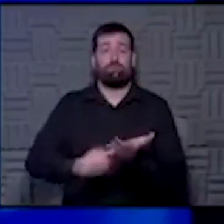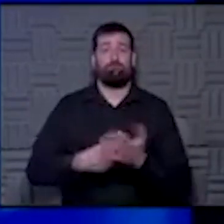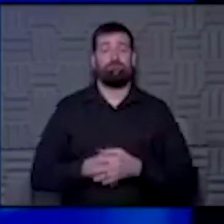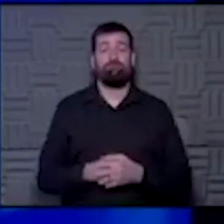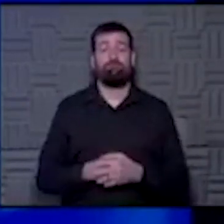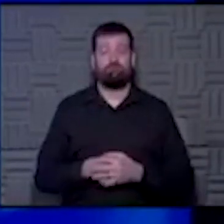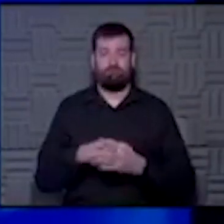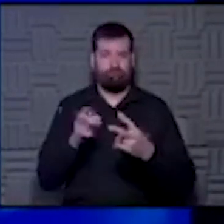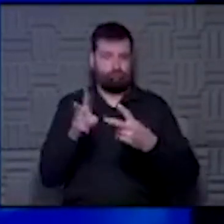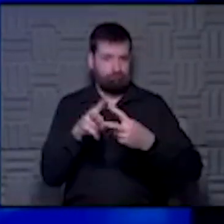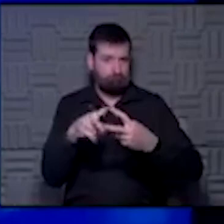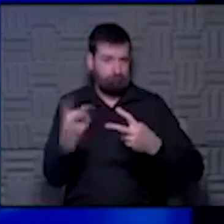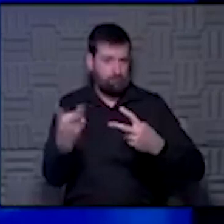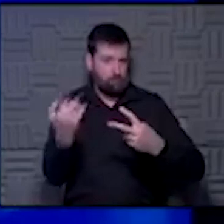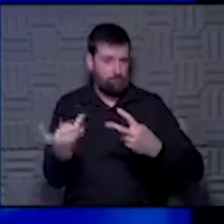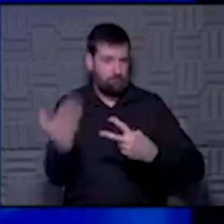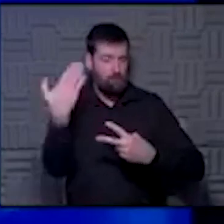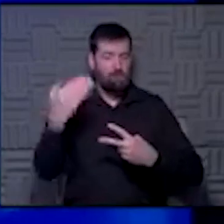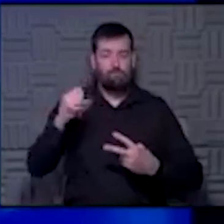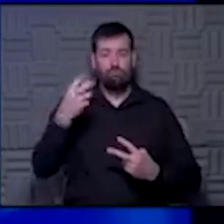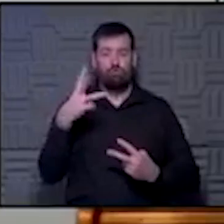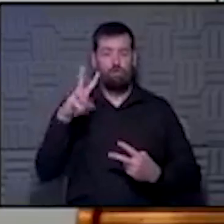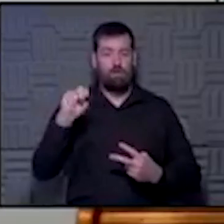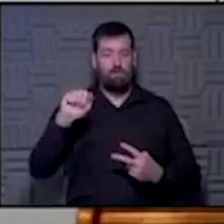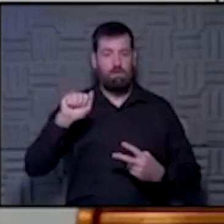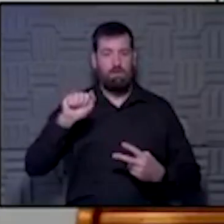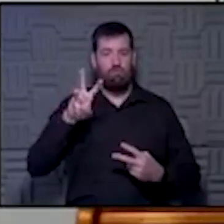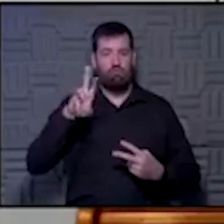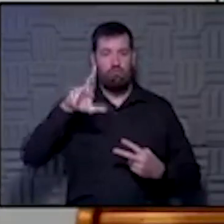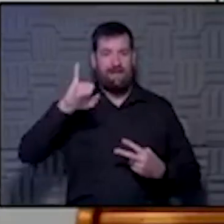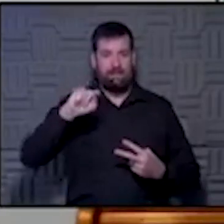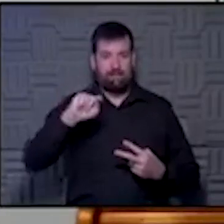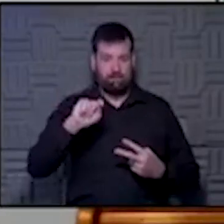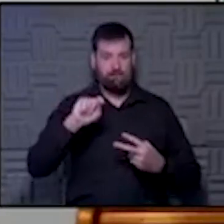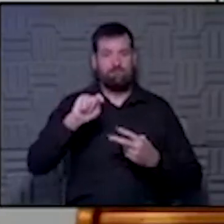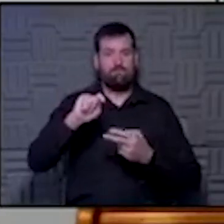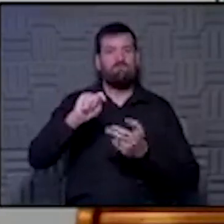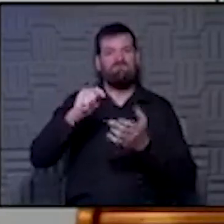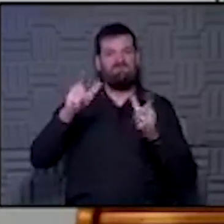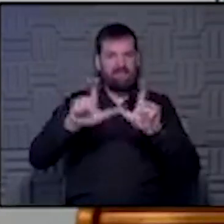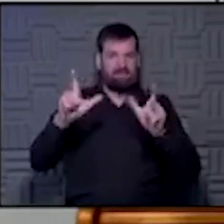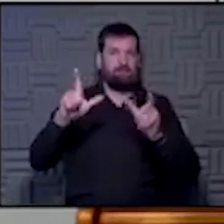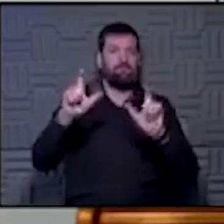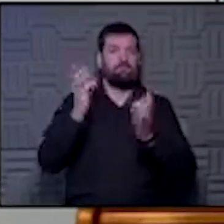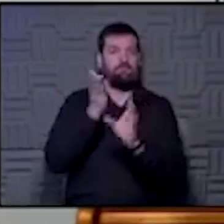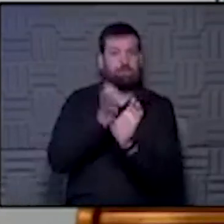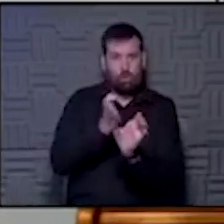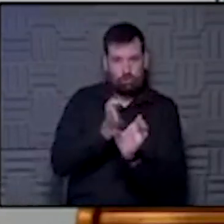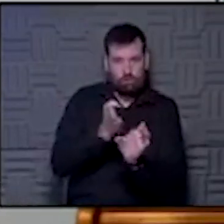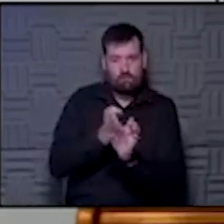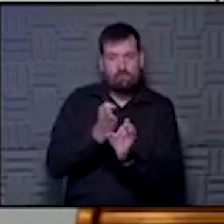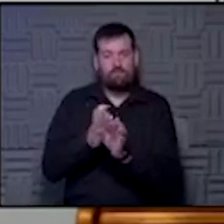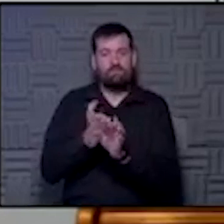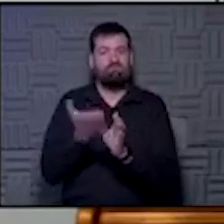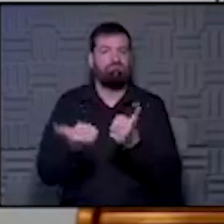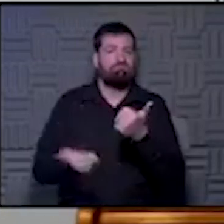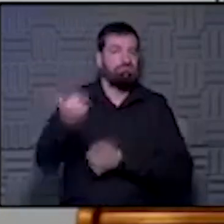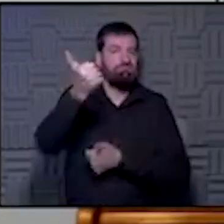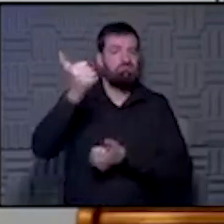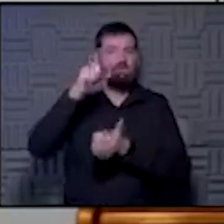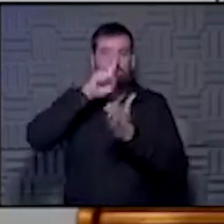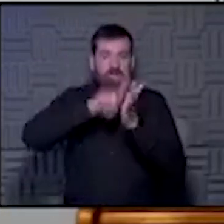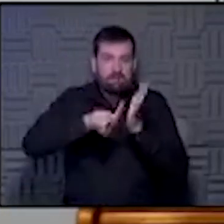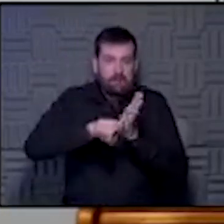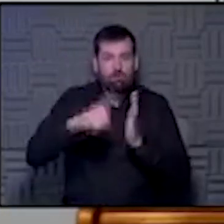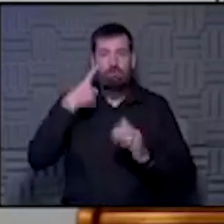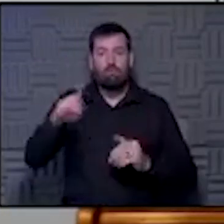We have 2 guests with us this morning. Dr. Shauna Wright, a licensed psychologist and the principal investigator for the